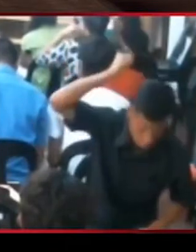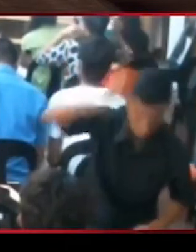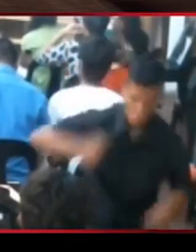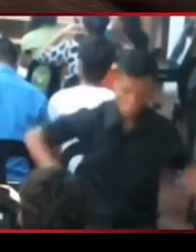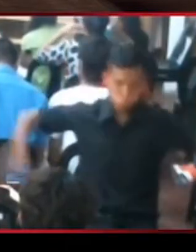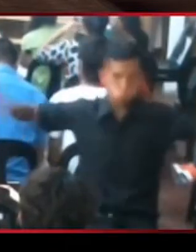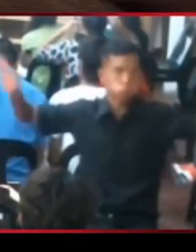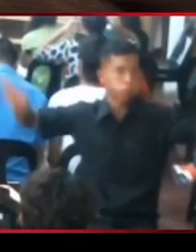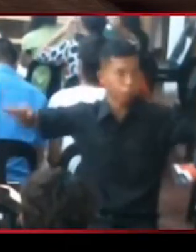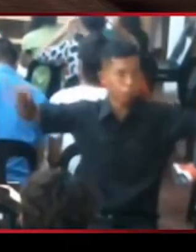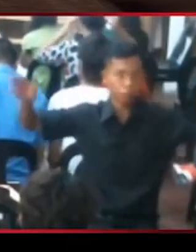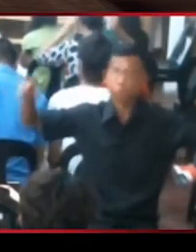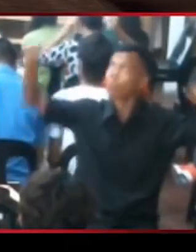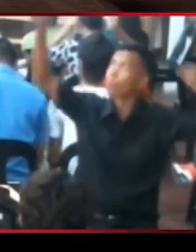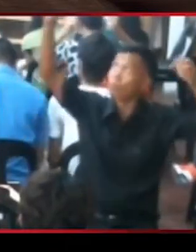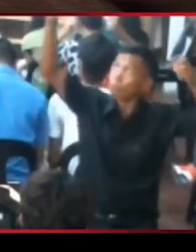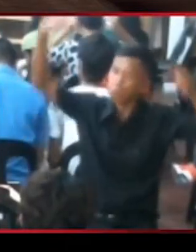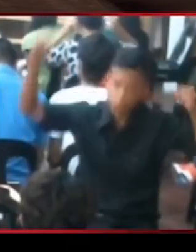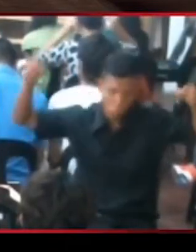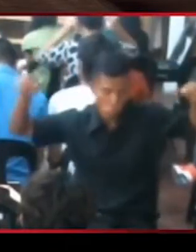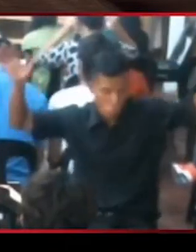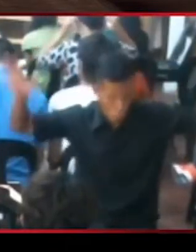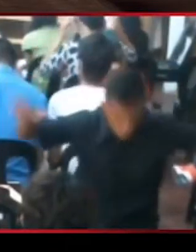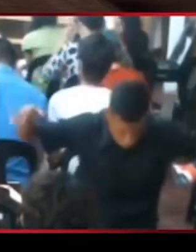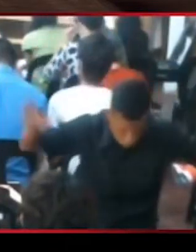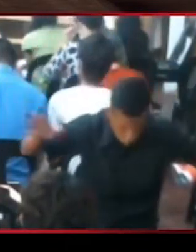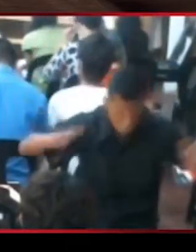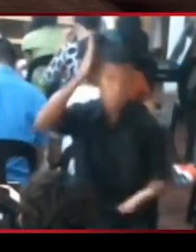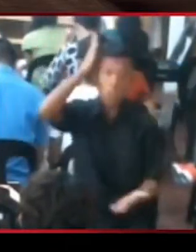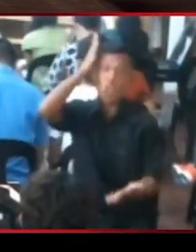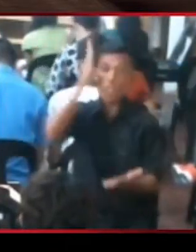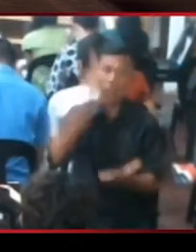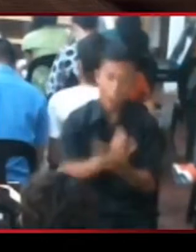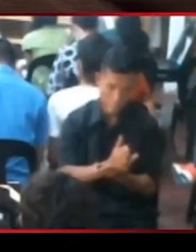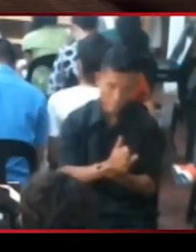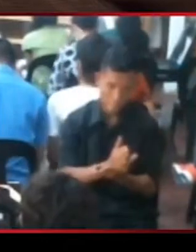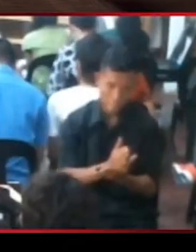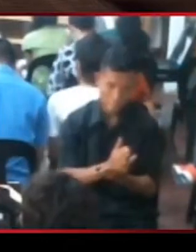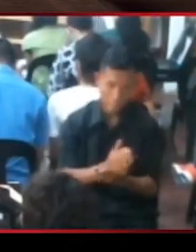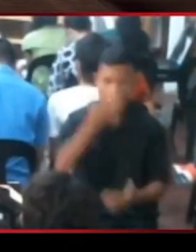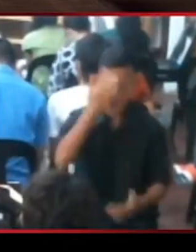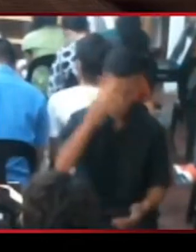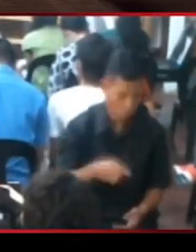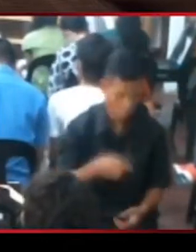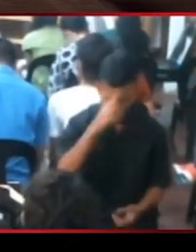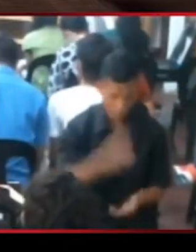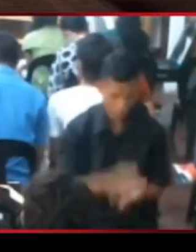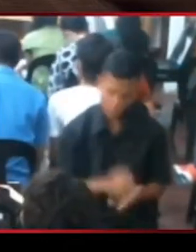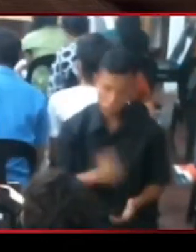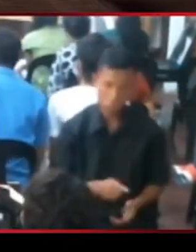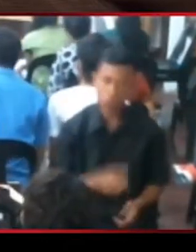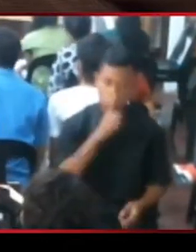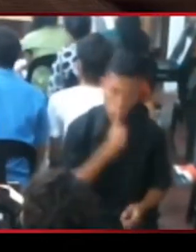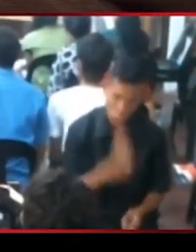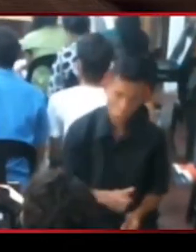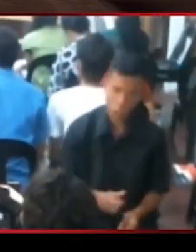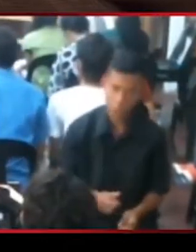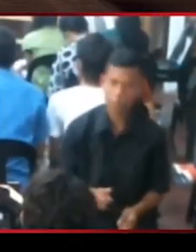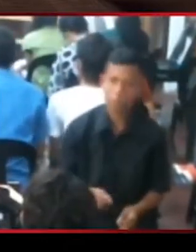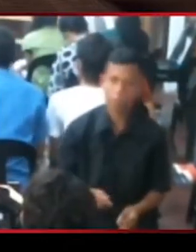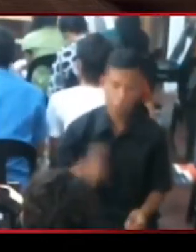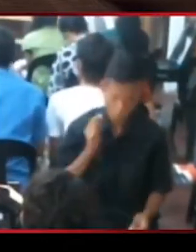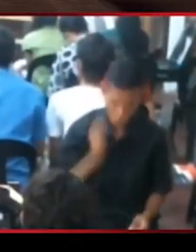I know your heart. I know you would have done it anyway. Back off. You proved